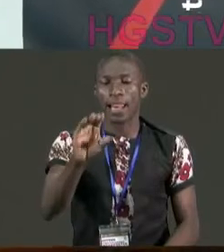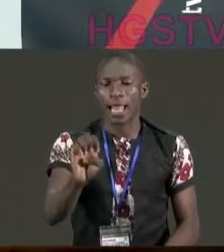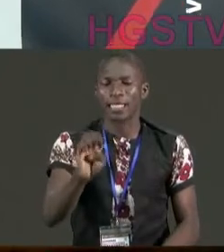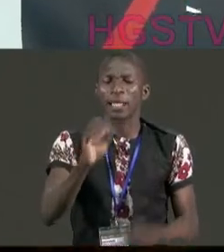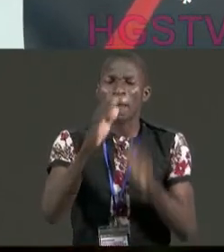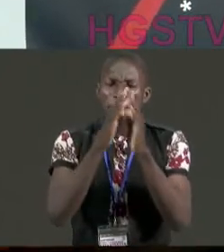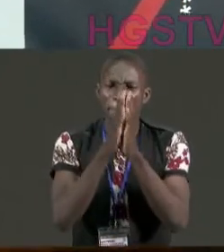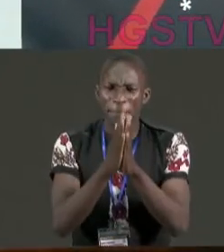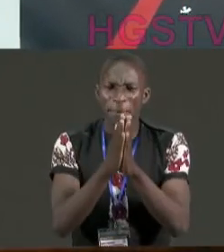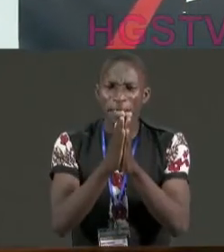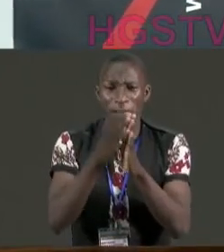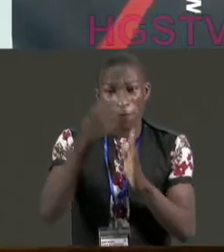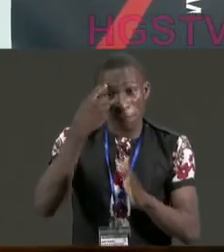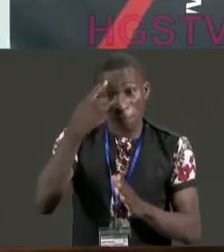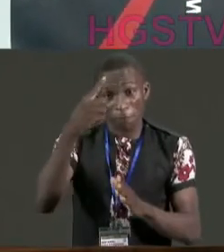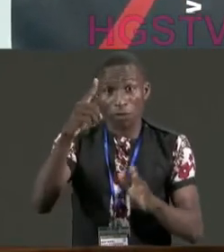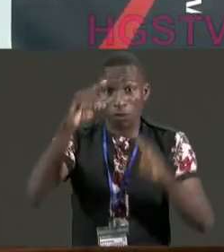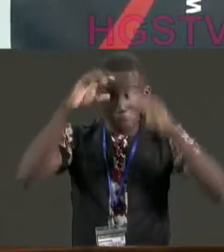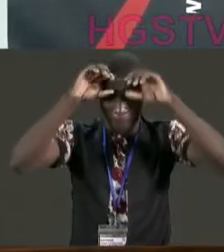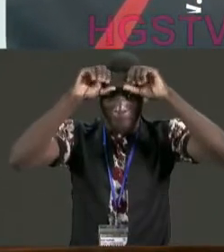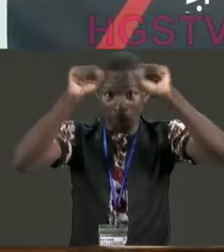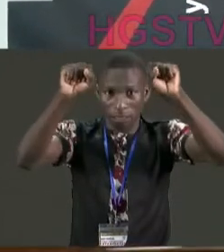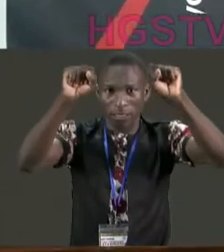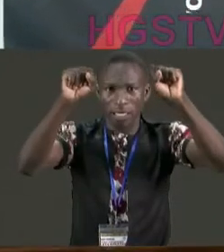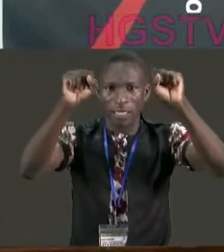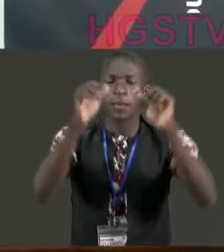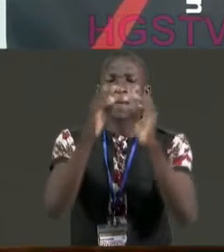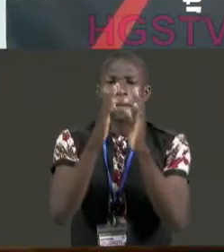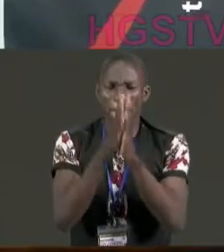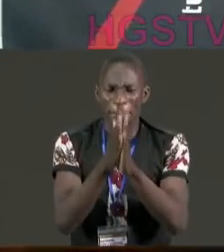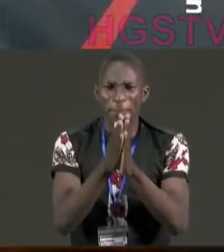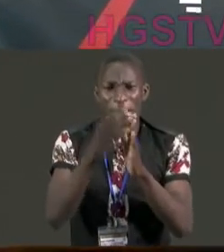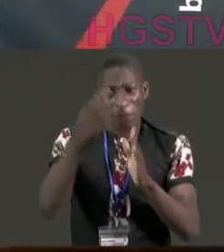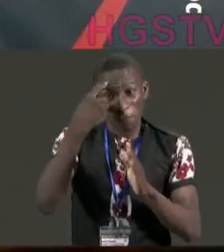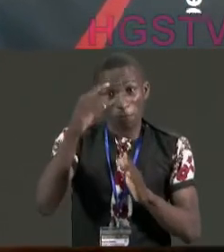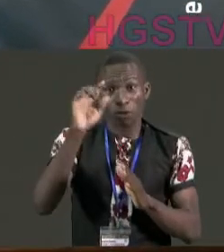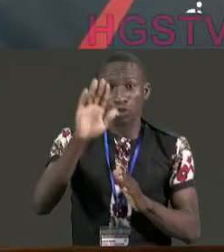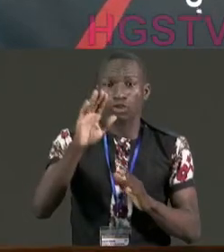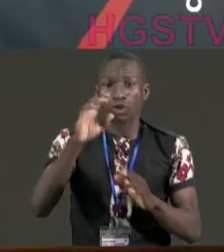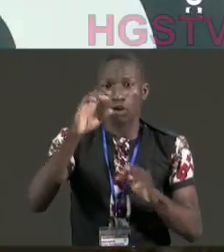Pray for your presidents. Pray for your governors.